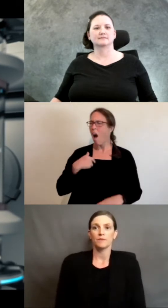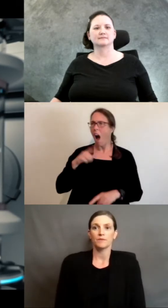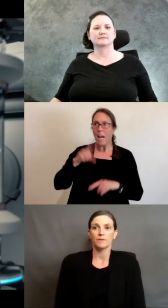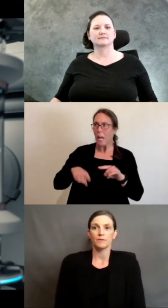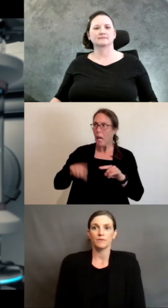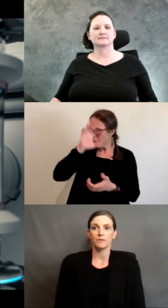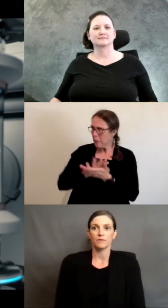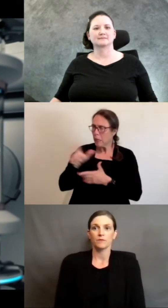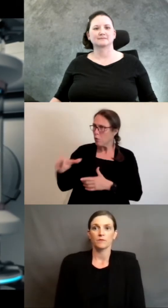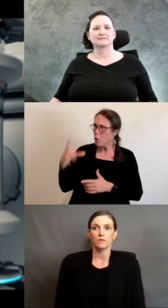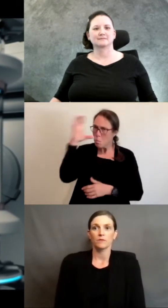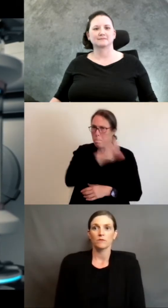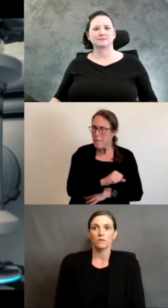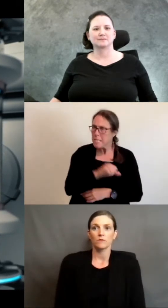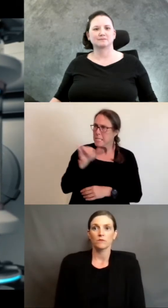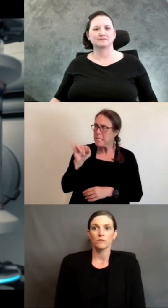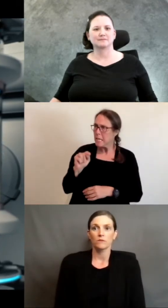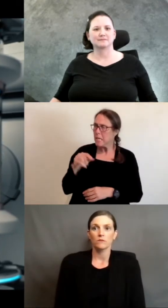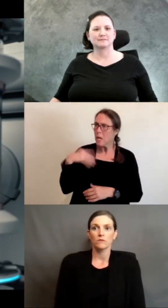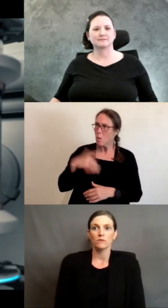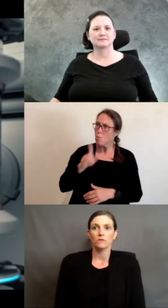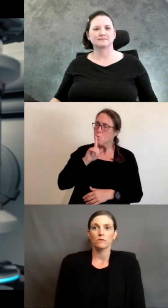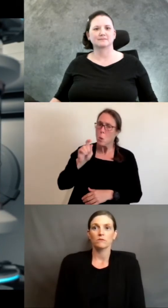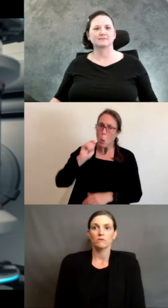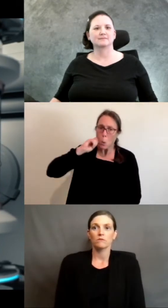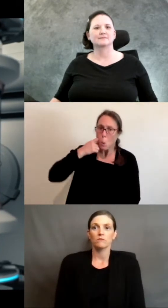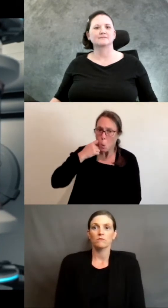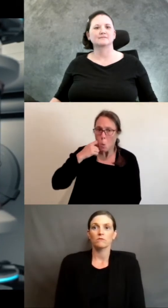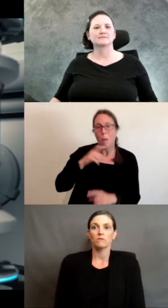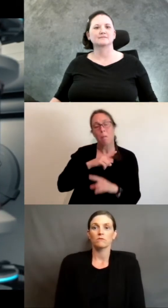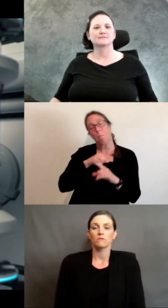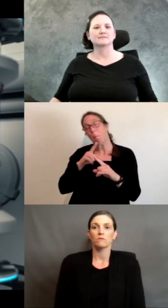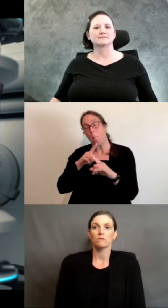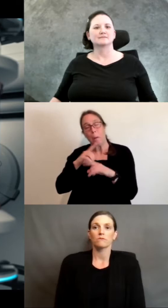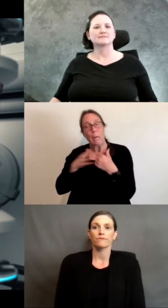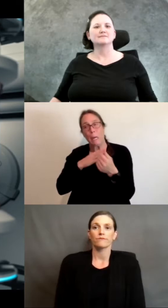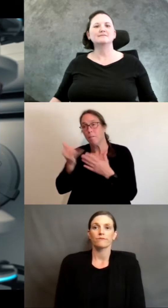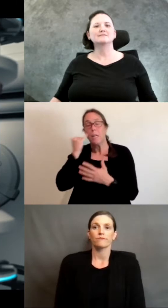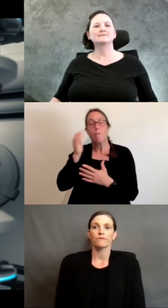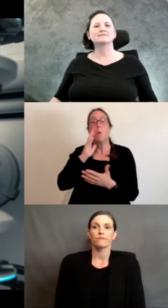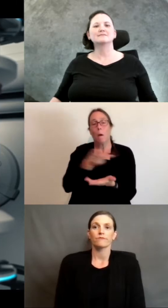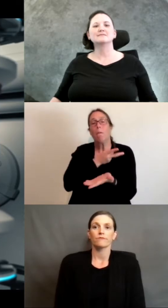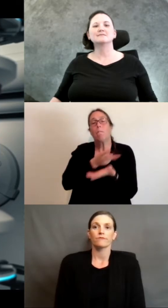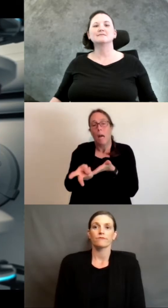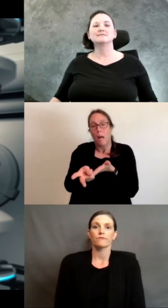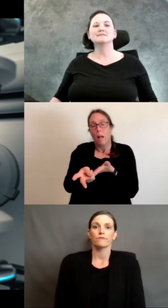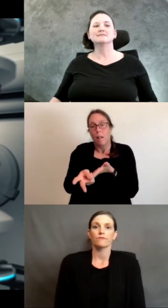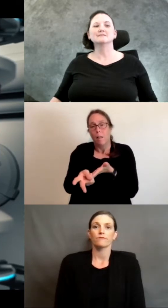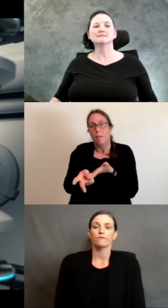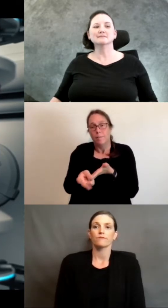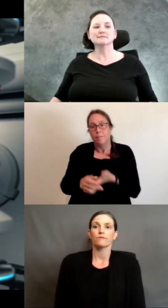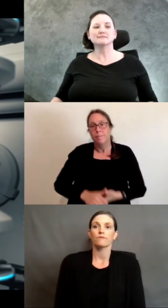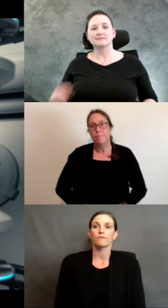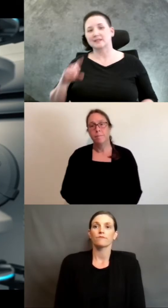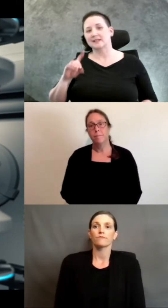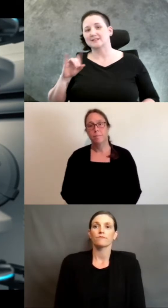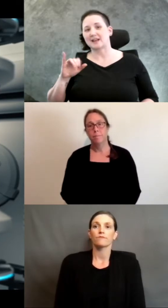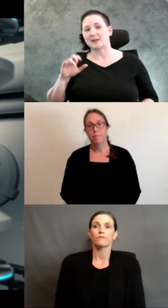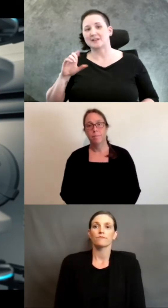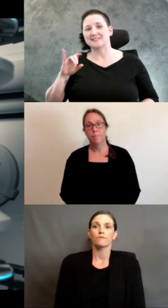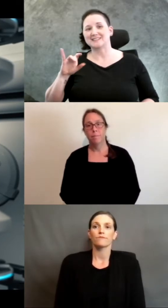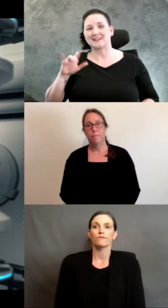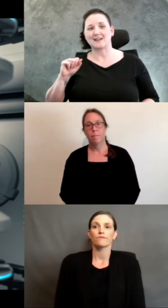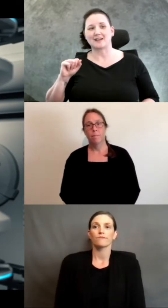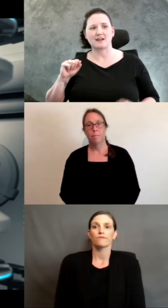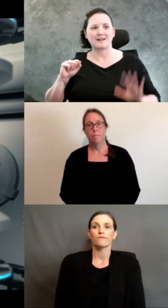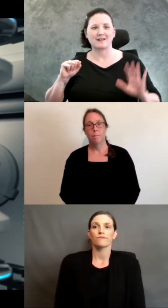cool. If ultimately doomed. It took me longer than I thought to position the